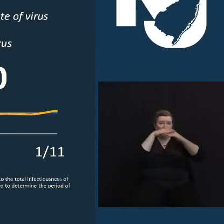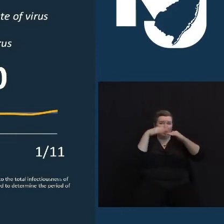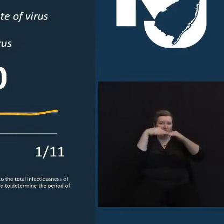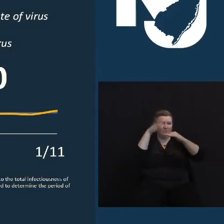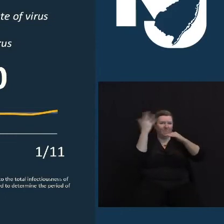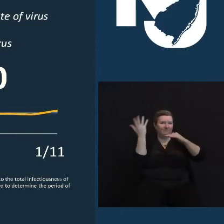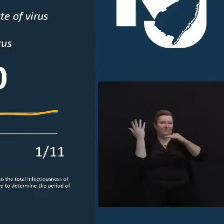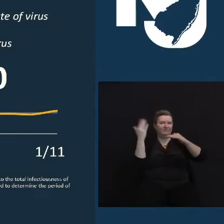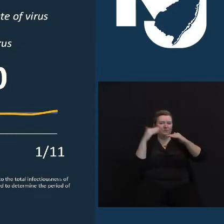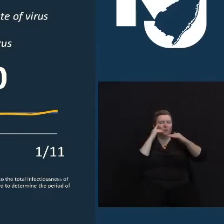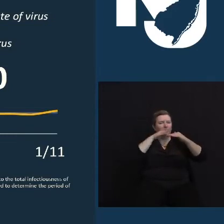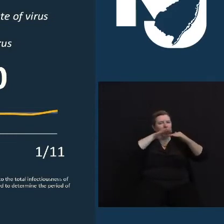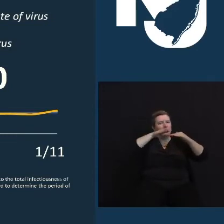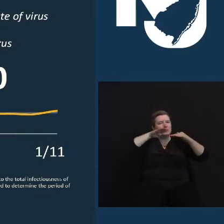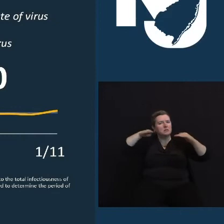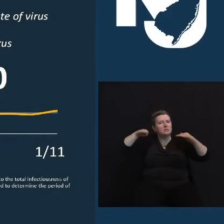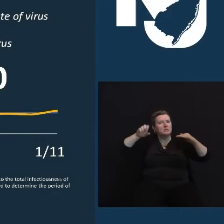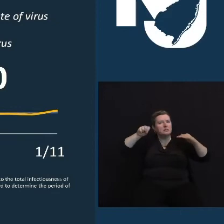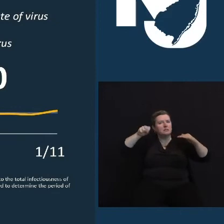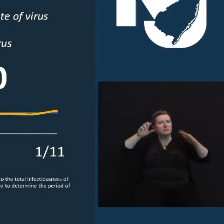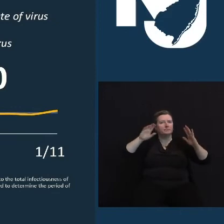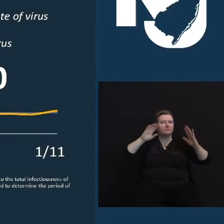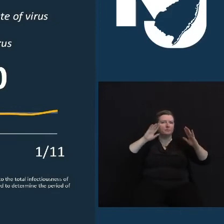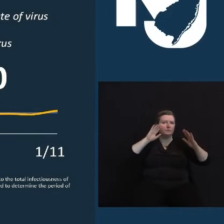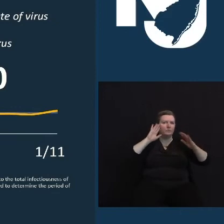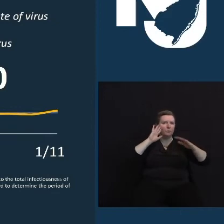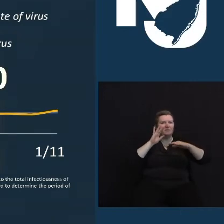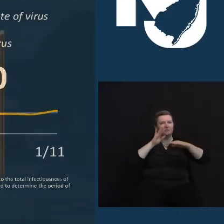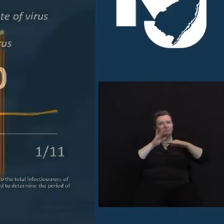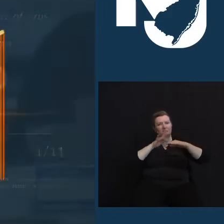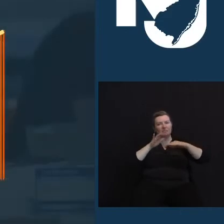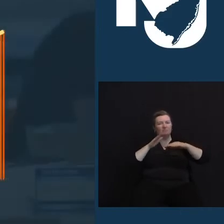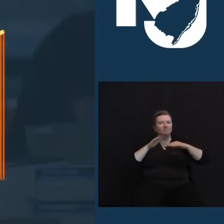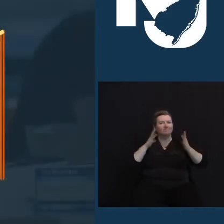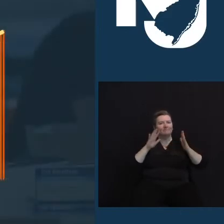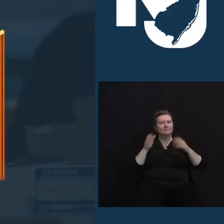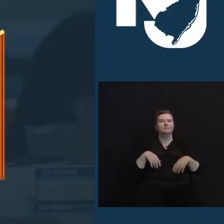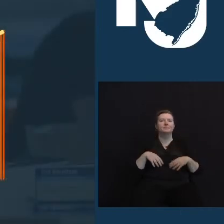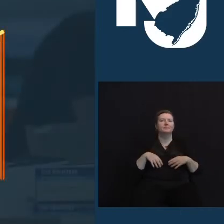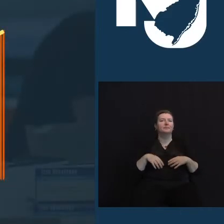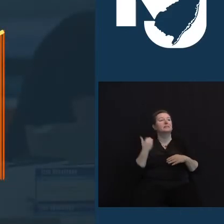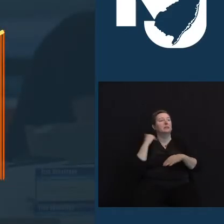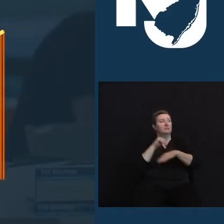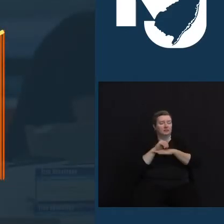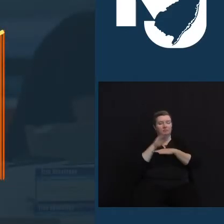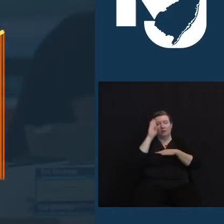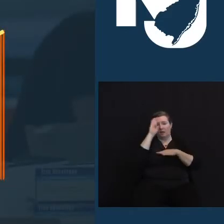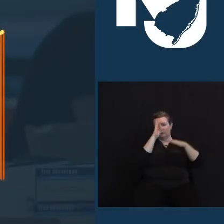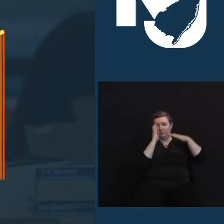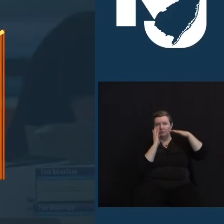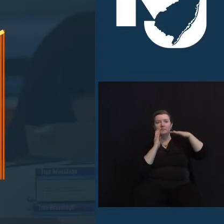but it's about where we thought it would be. In our hospitals as of last night, at 10 p.m., there